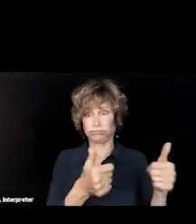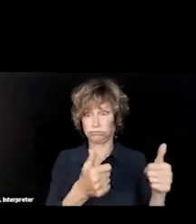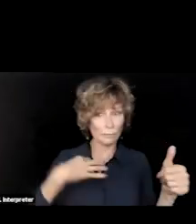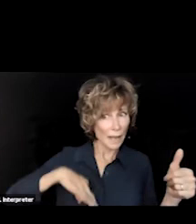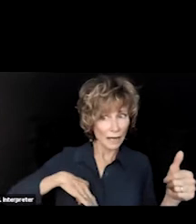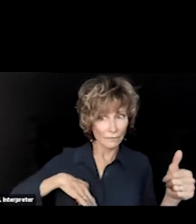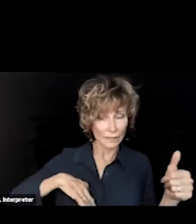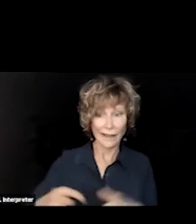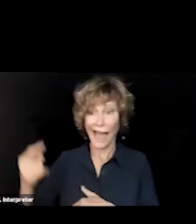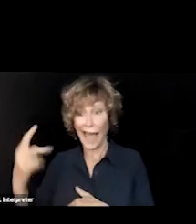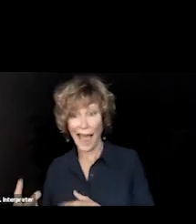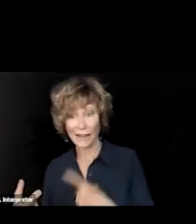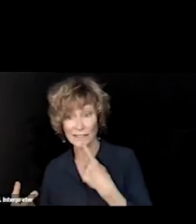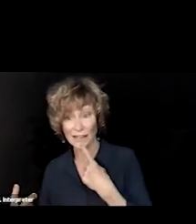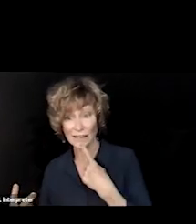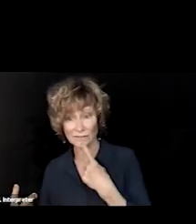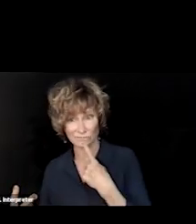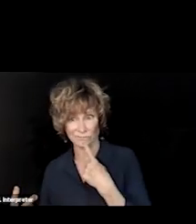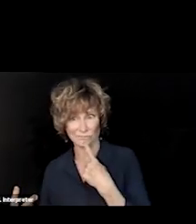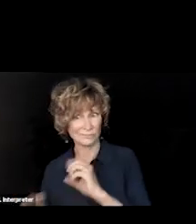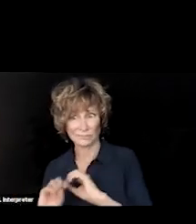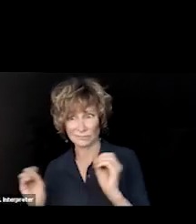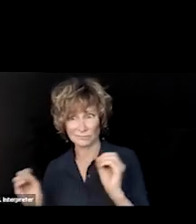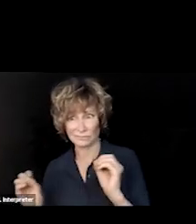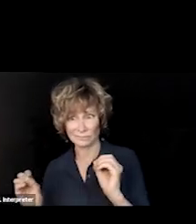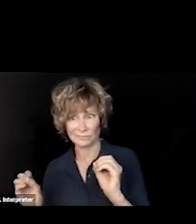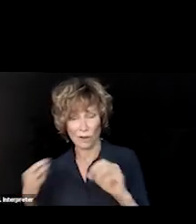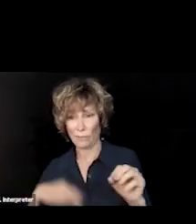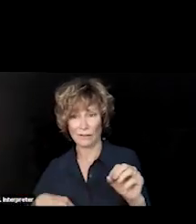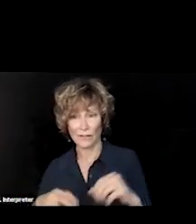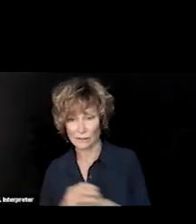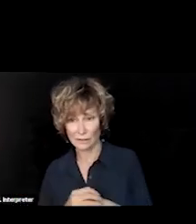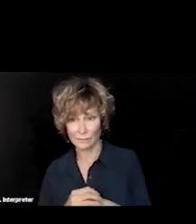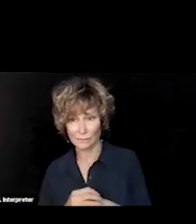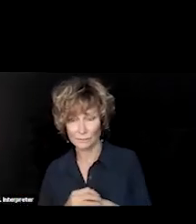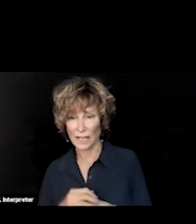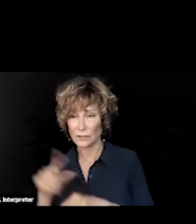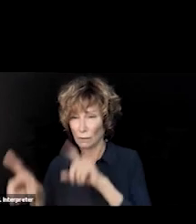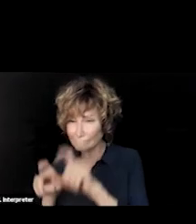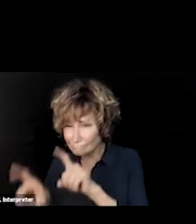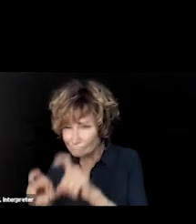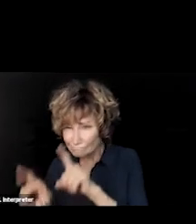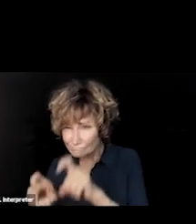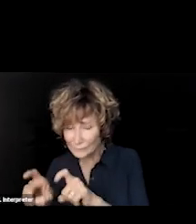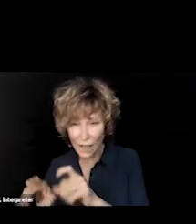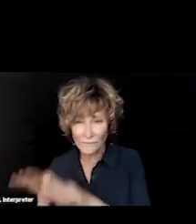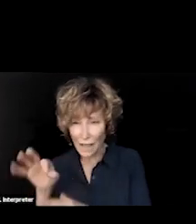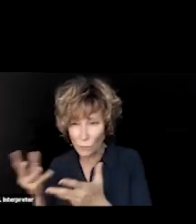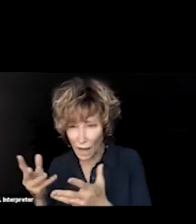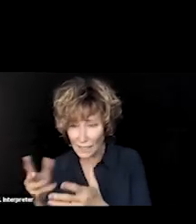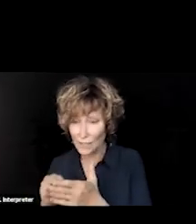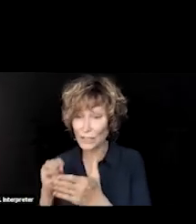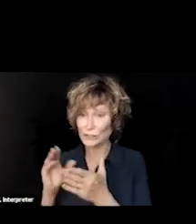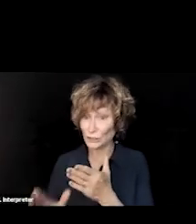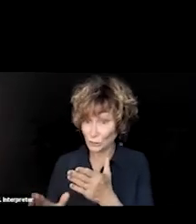valuable. And half of them said they were meaningless. And when they probed deeper, they found that the